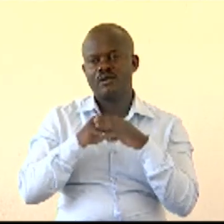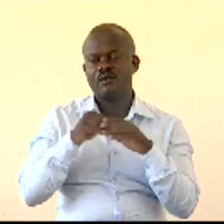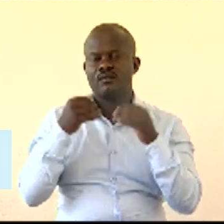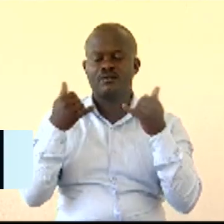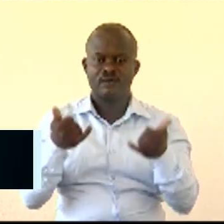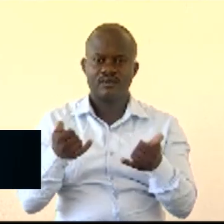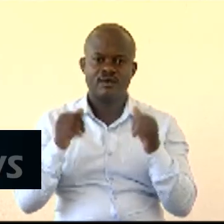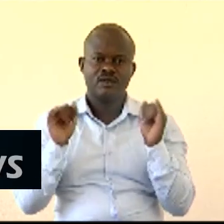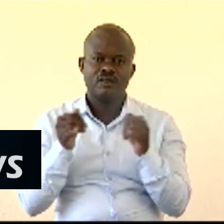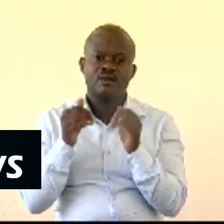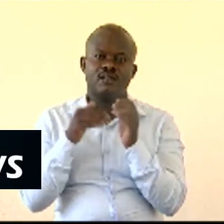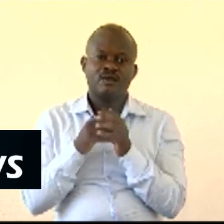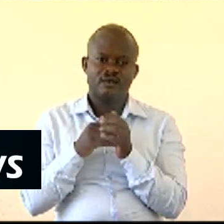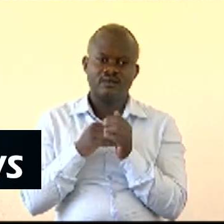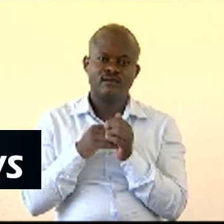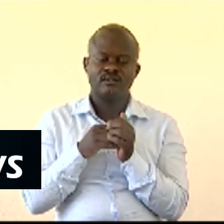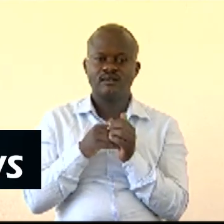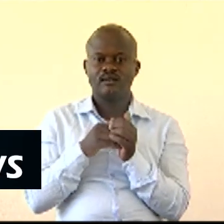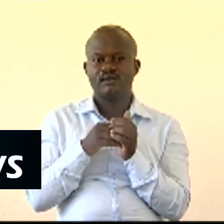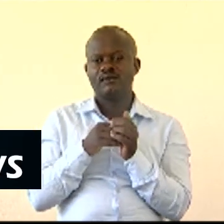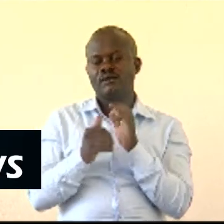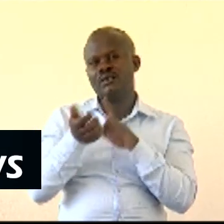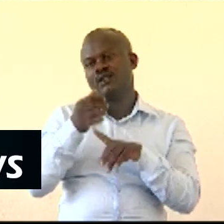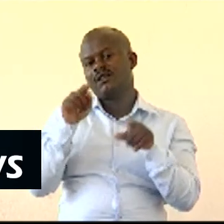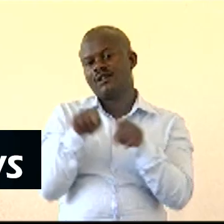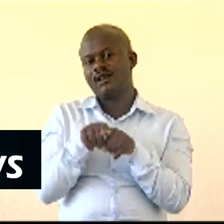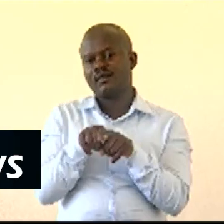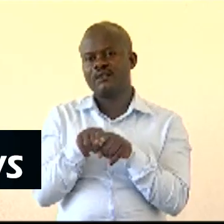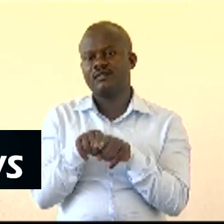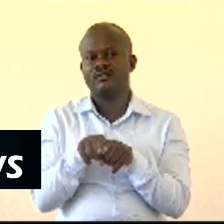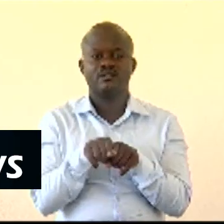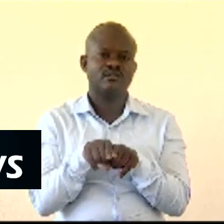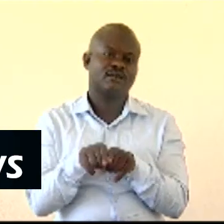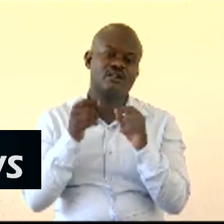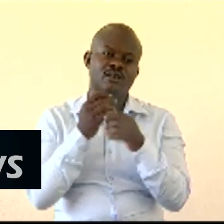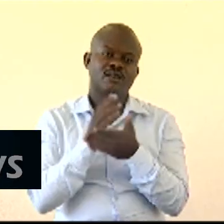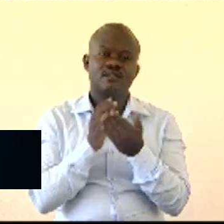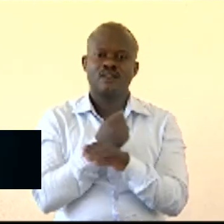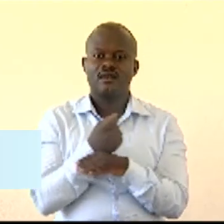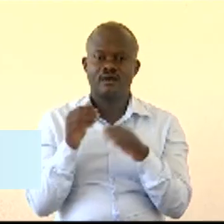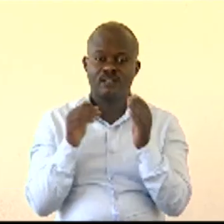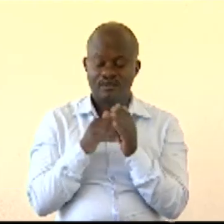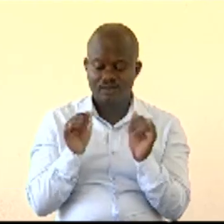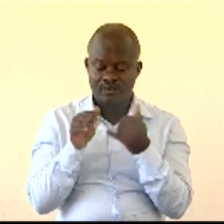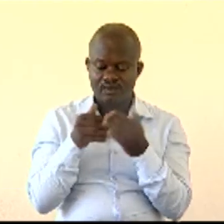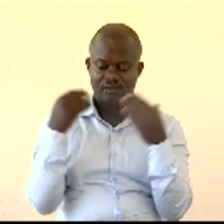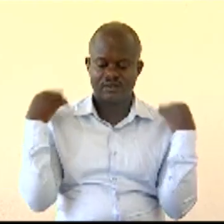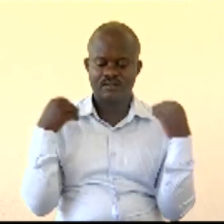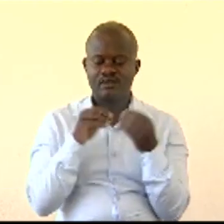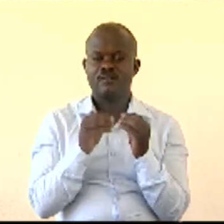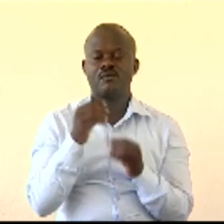to try them. So you take let me give you some seconds, and you try exercise number